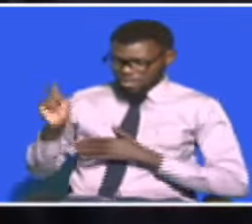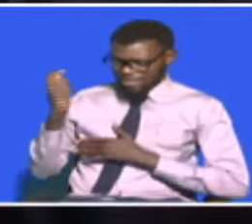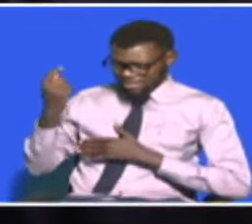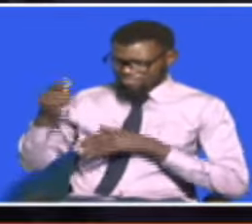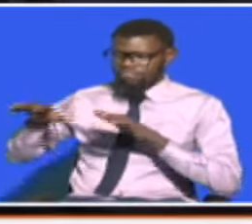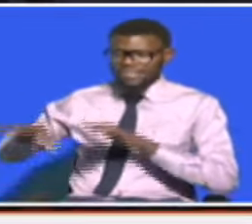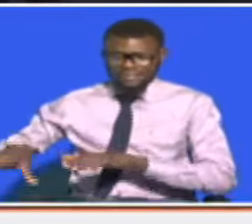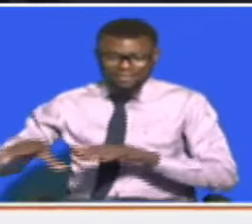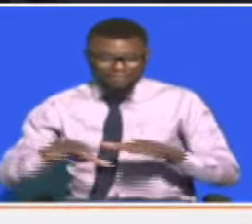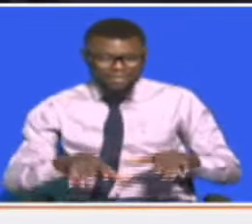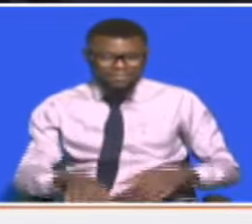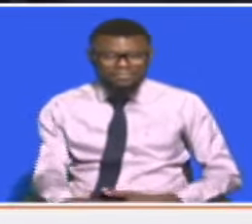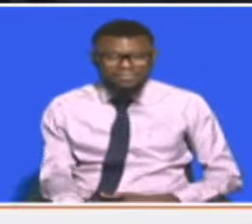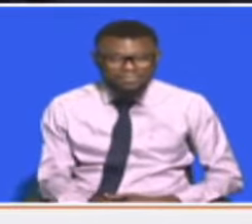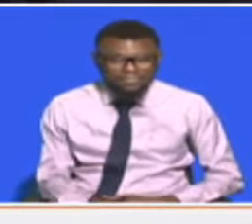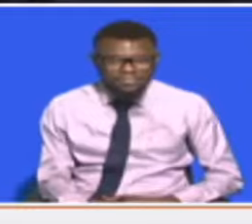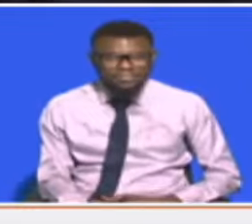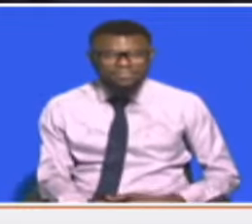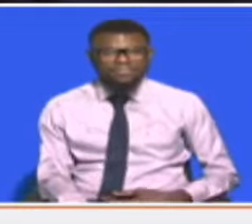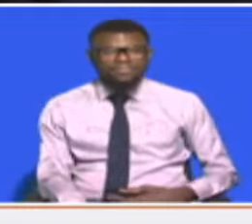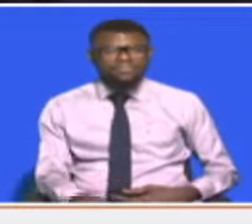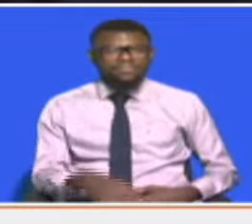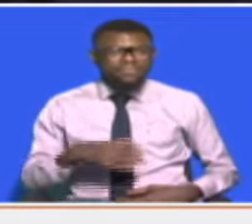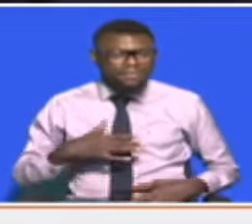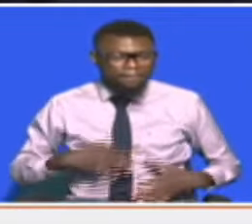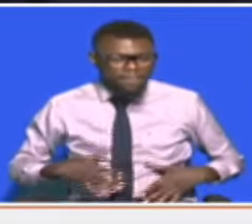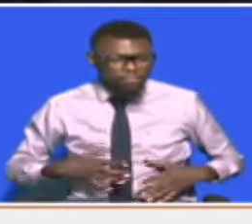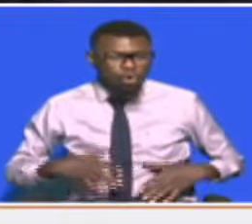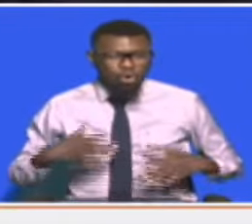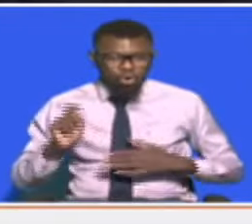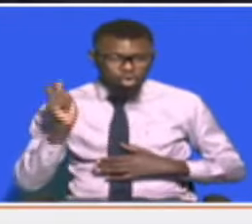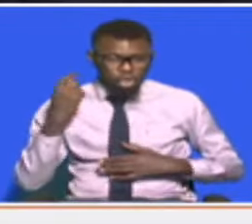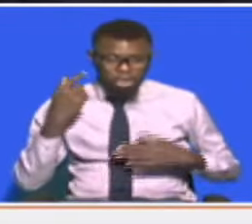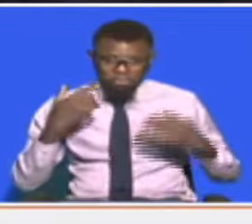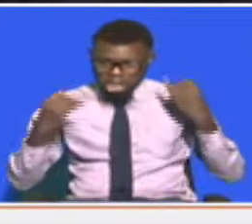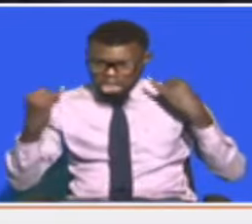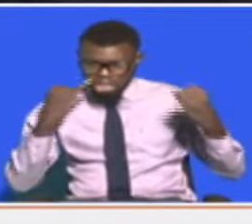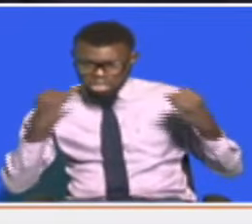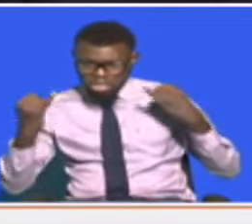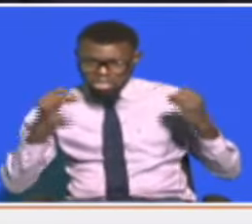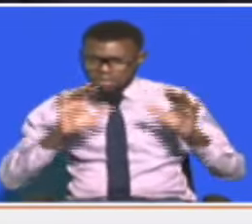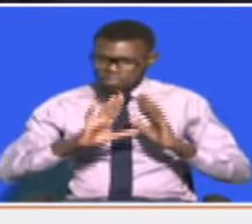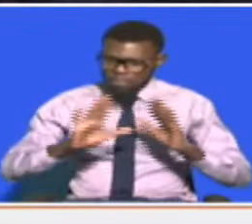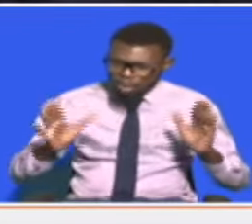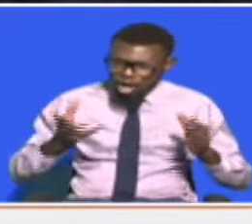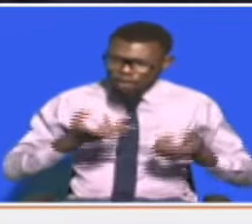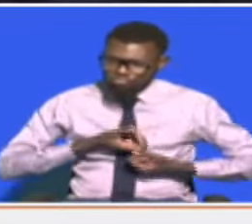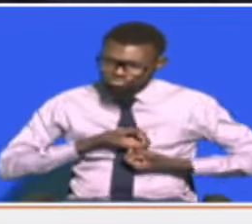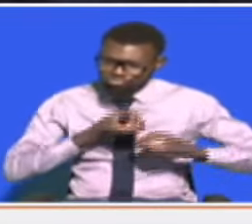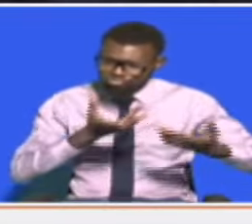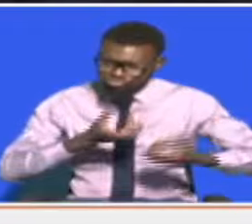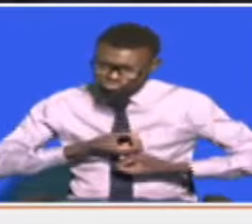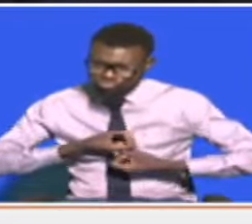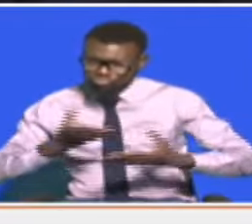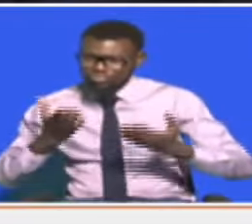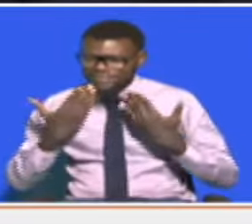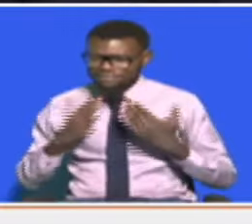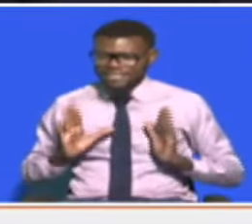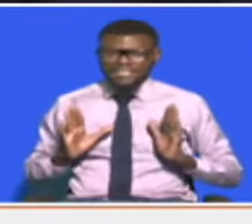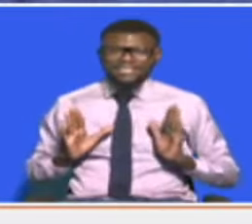Japokuwa wa Kenya wengi walitoa mashauri yao katika public participation kwamba kitu